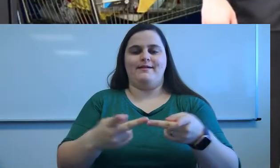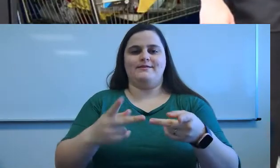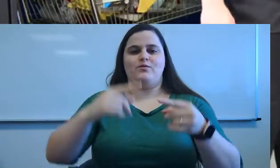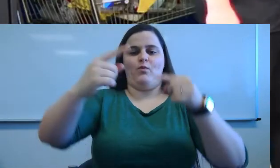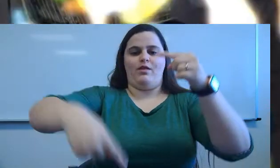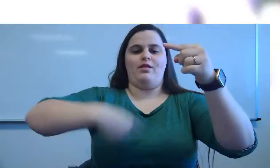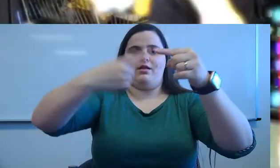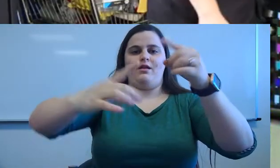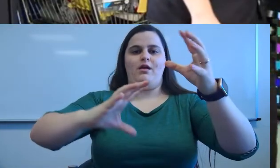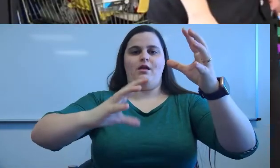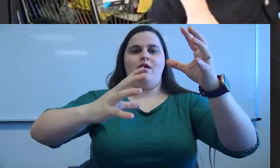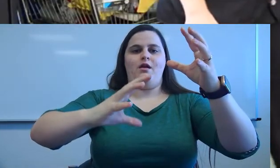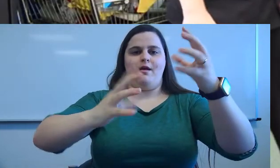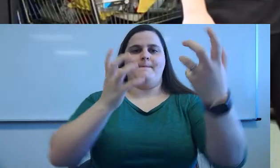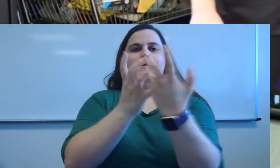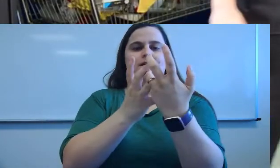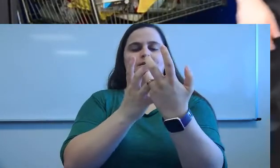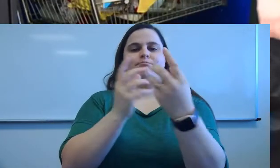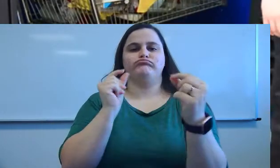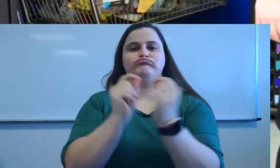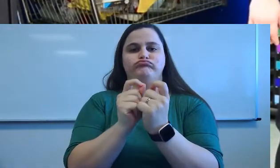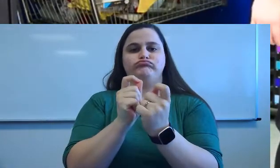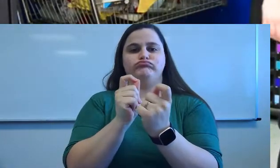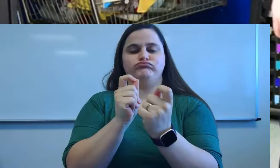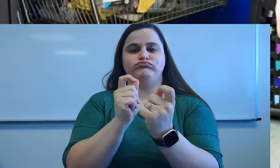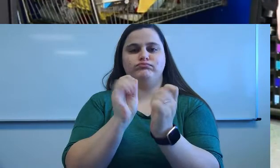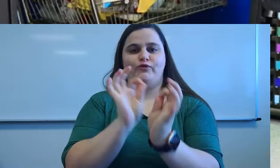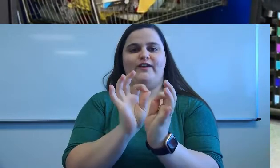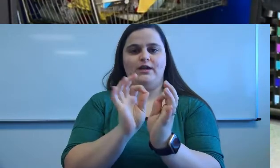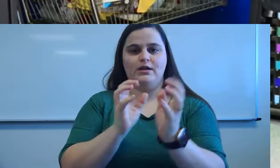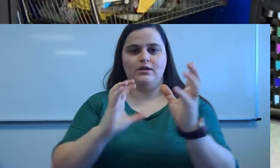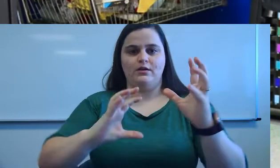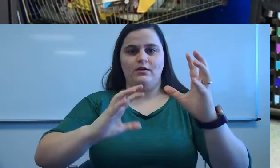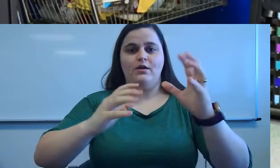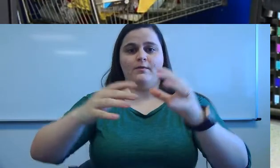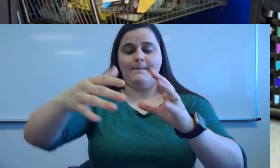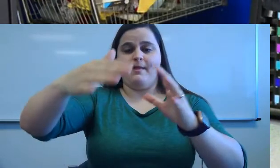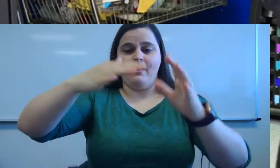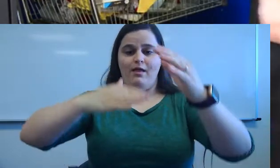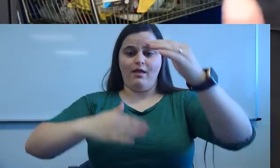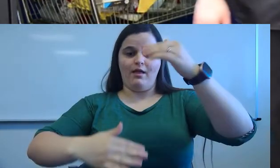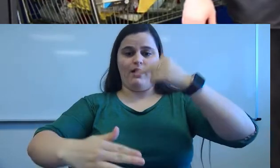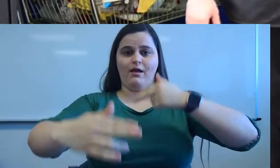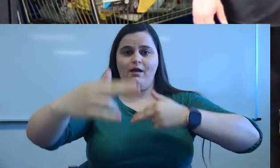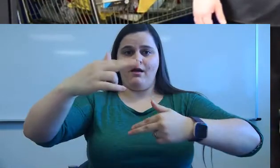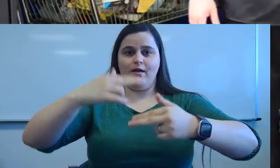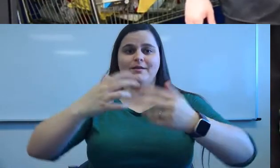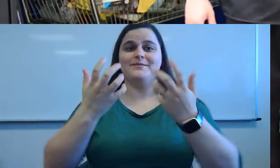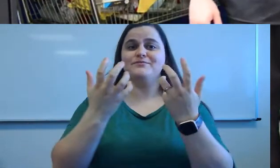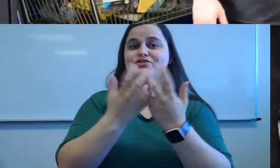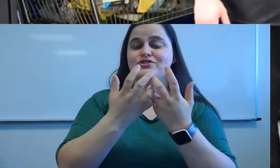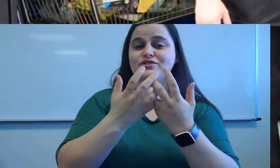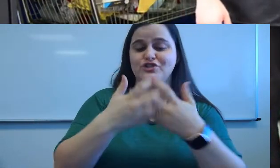wheel. If we want to spin the tire, the machine is smart enough